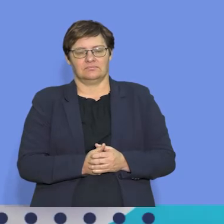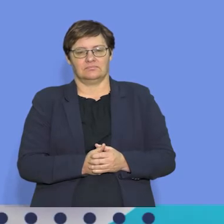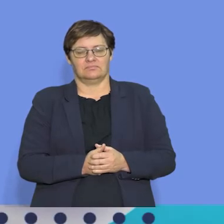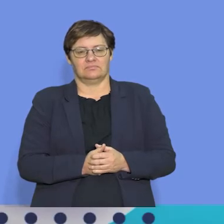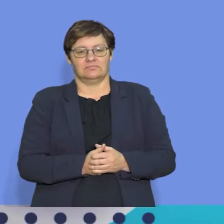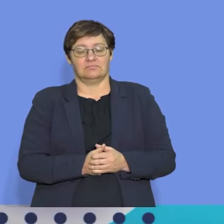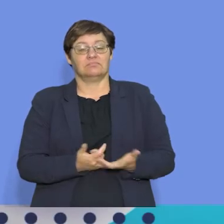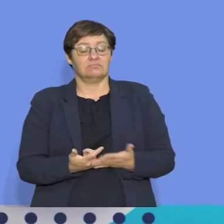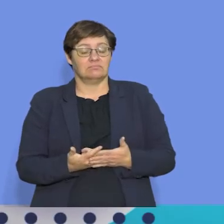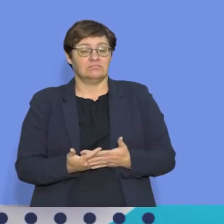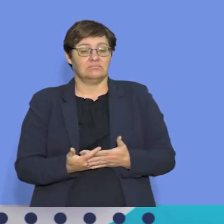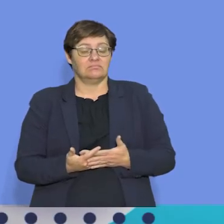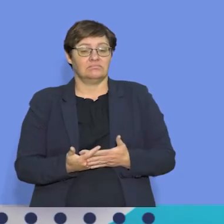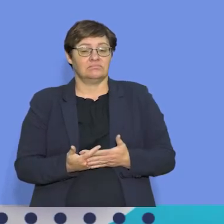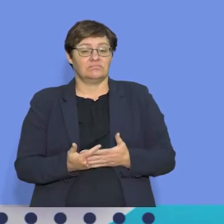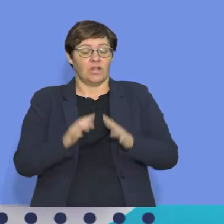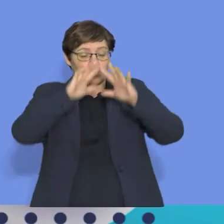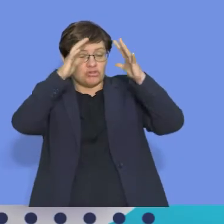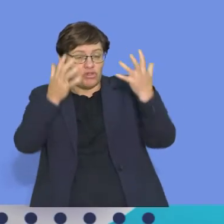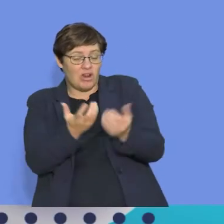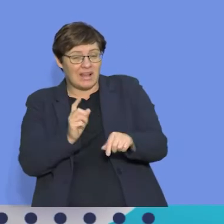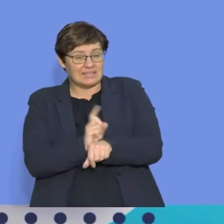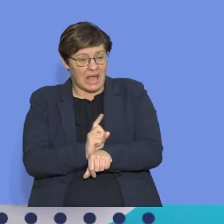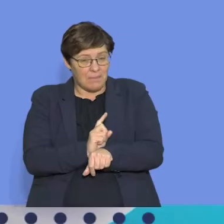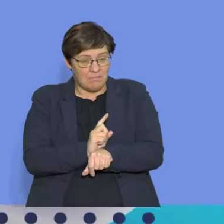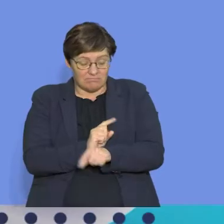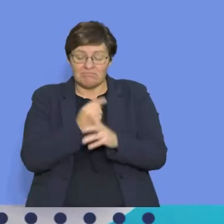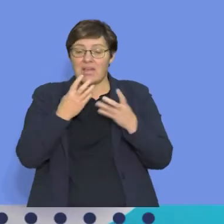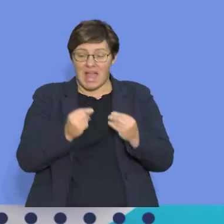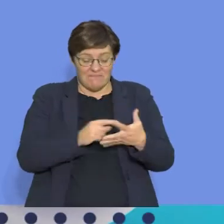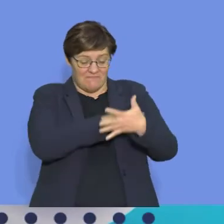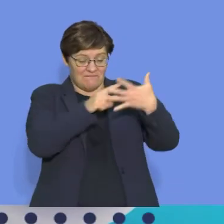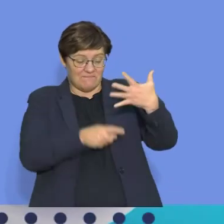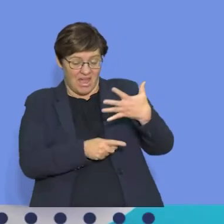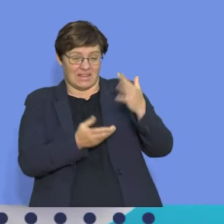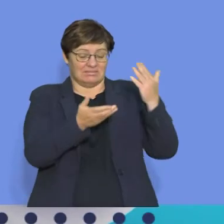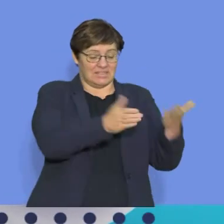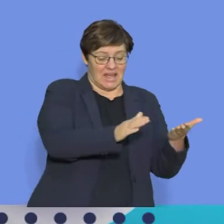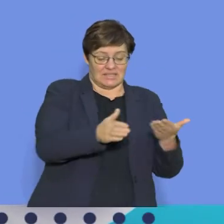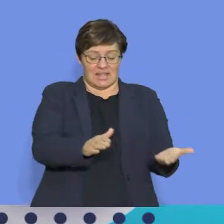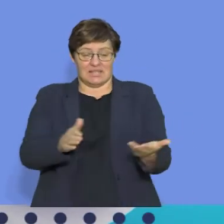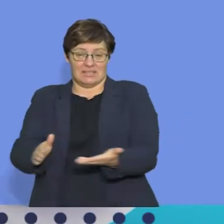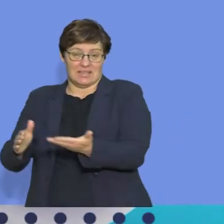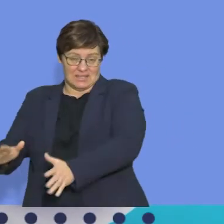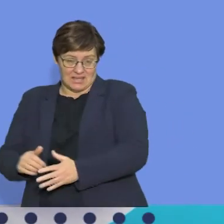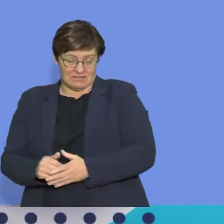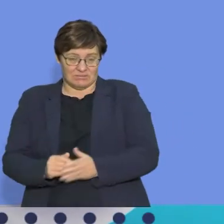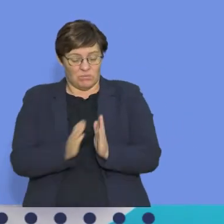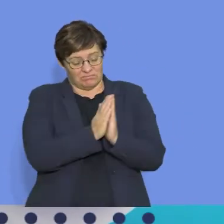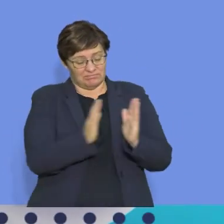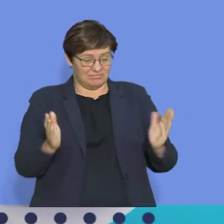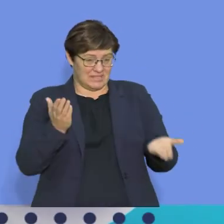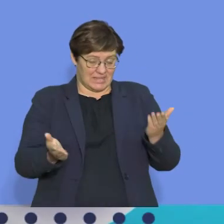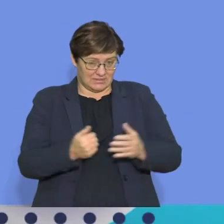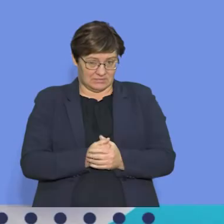In geological time, there have been 5 mass extinctions at different points in the geological time